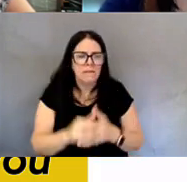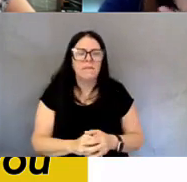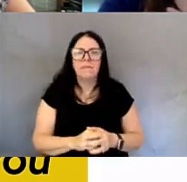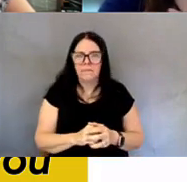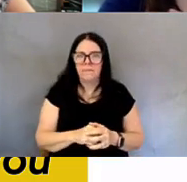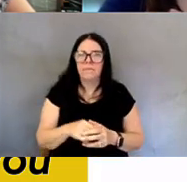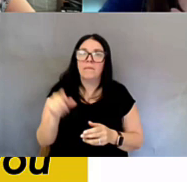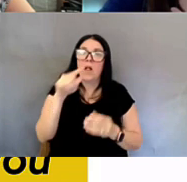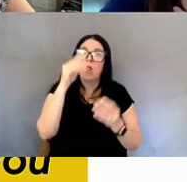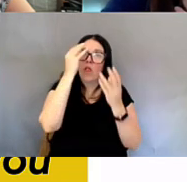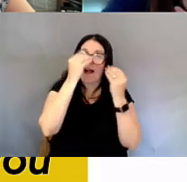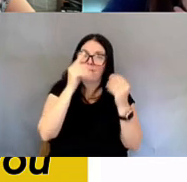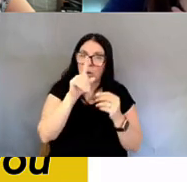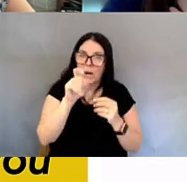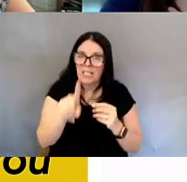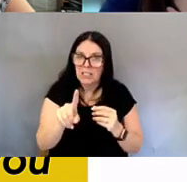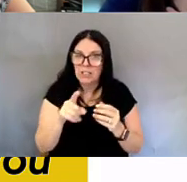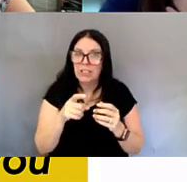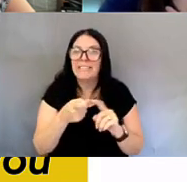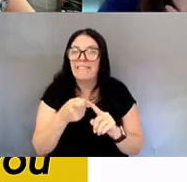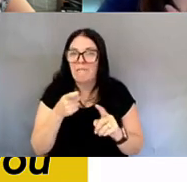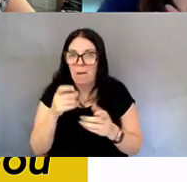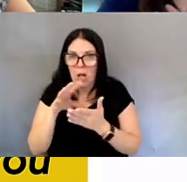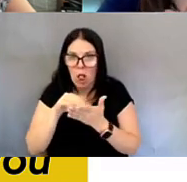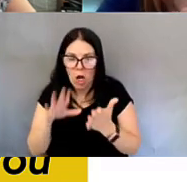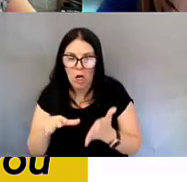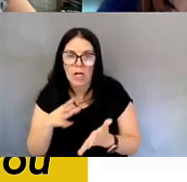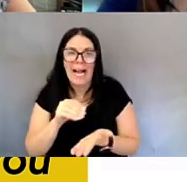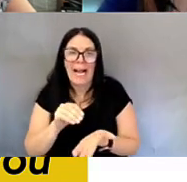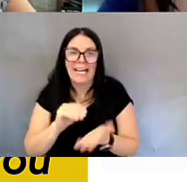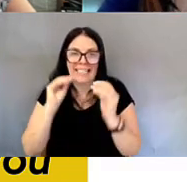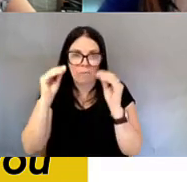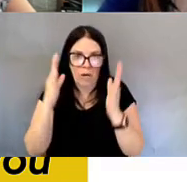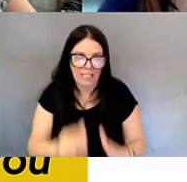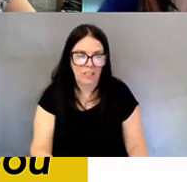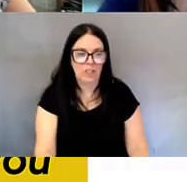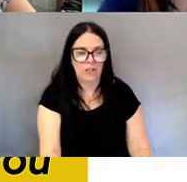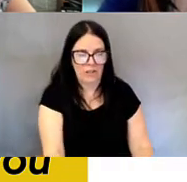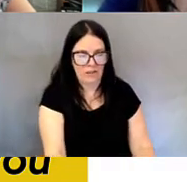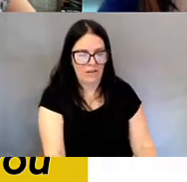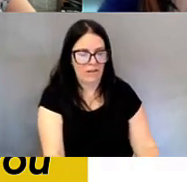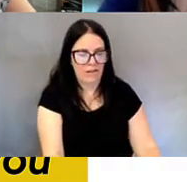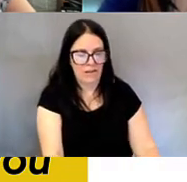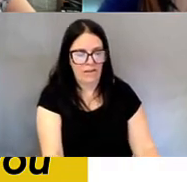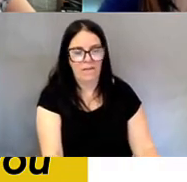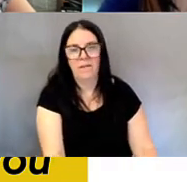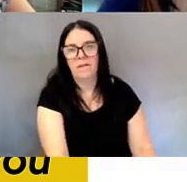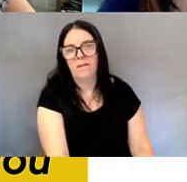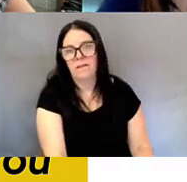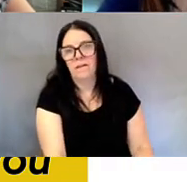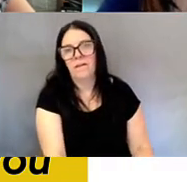well as hopefully from the practitioners. Learner has aha moments. Thanks, Susan.